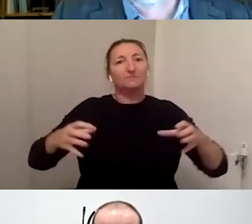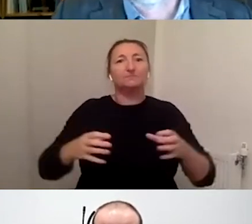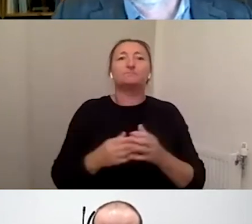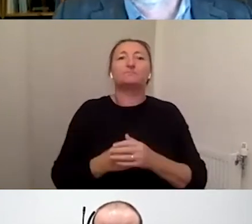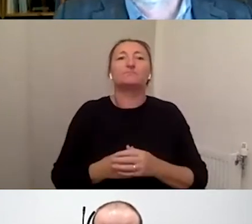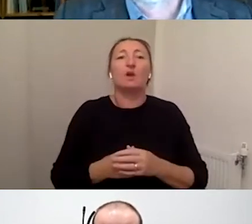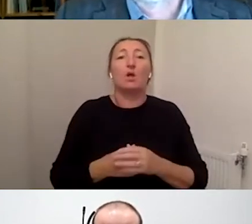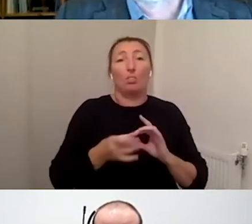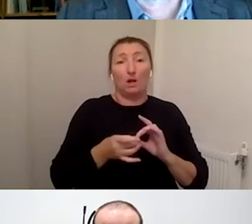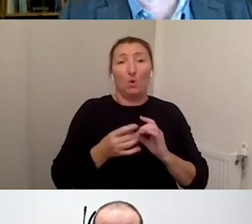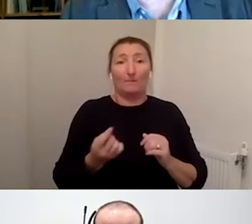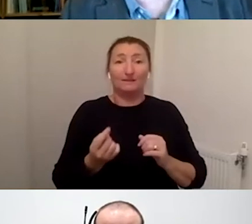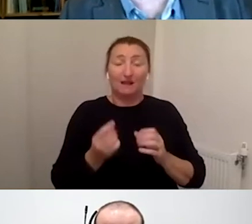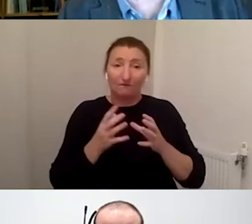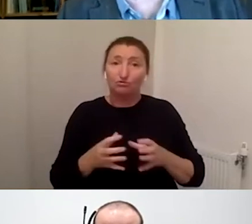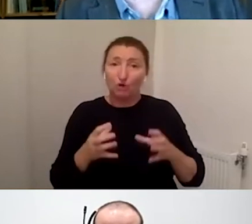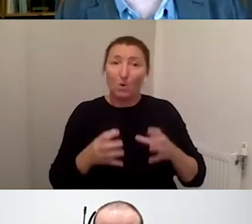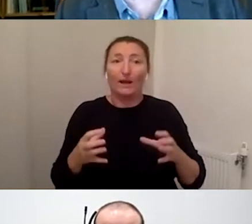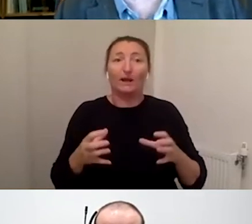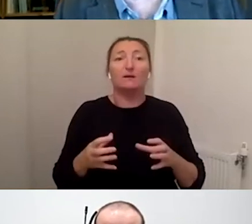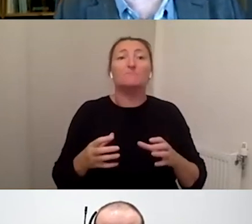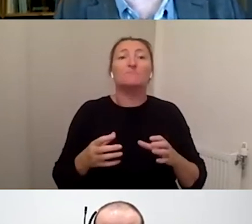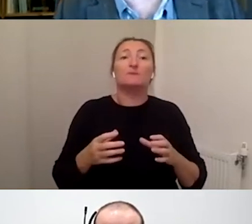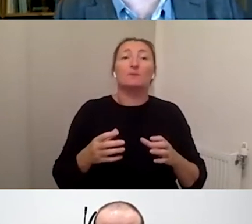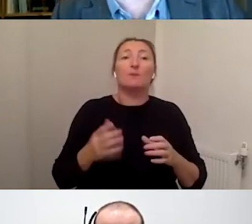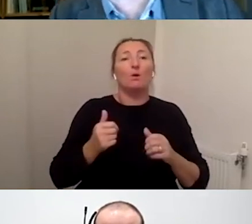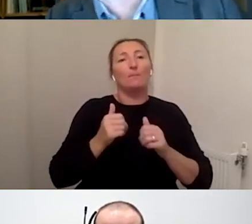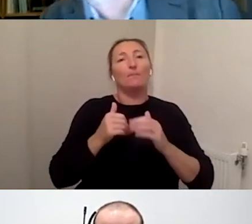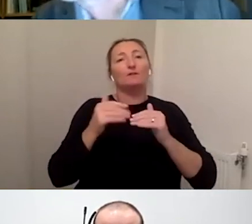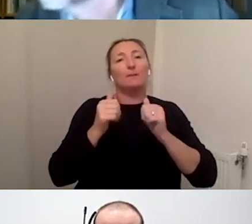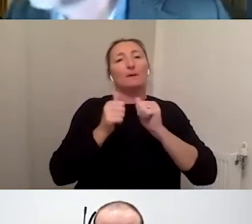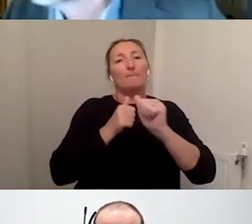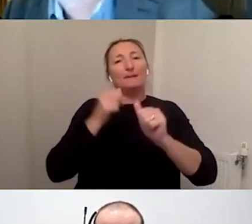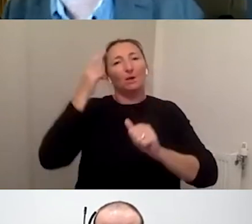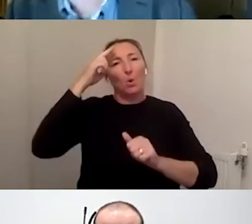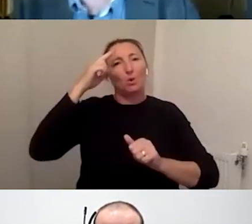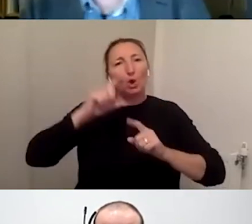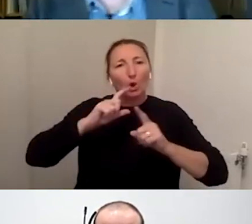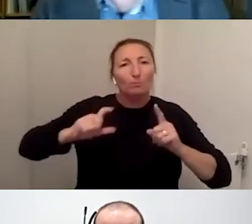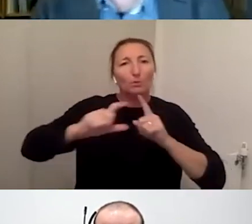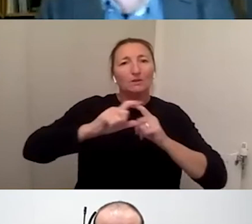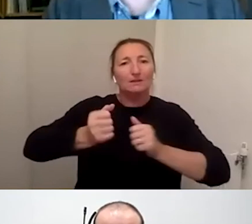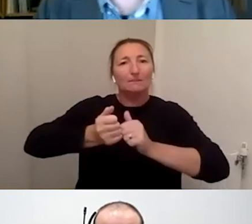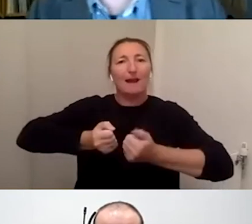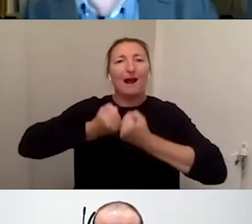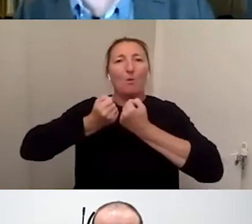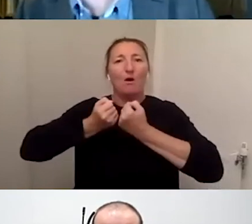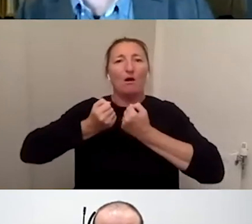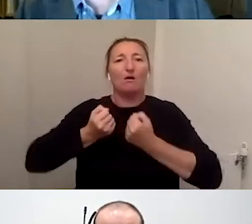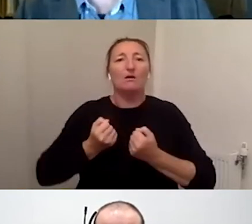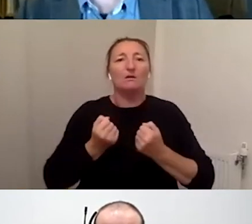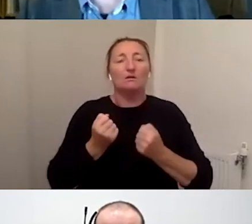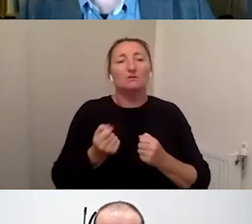which feeds right into Dirk, is we built a company called Community Power. So Community Power, with the likes of Temple Dairy, Aran